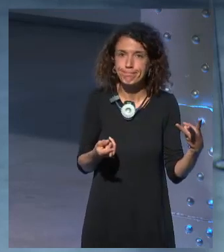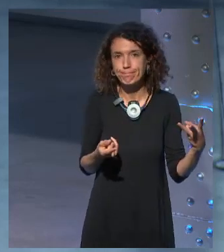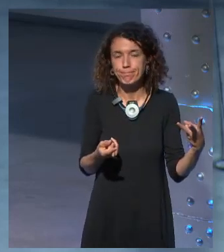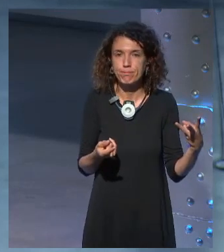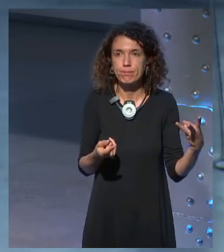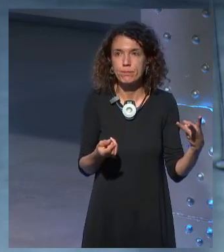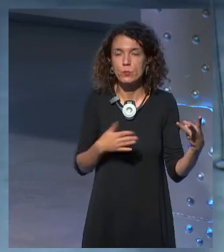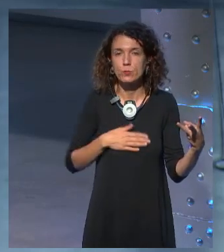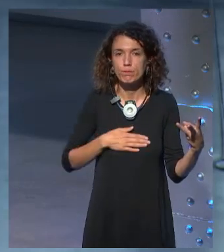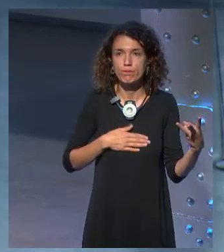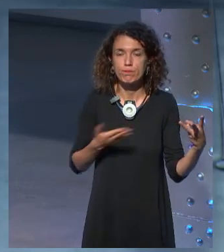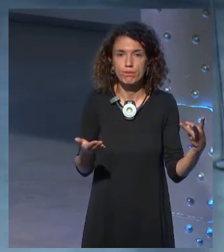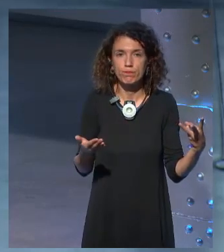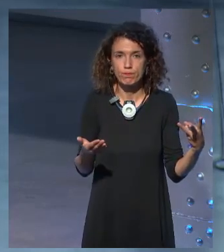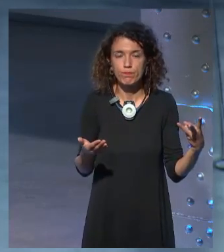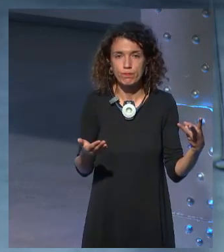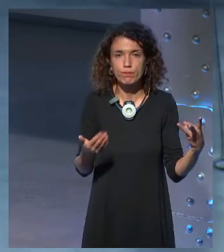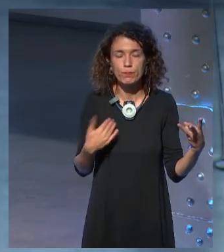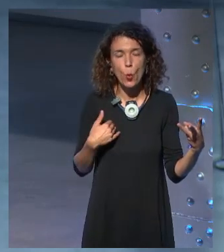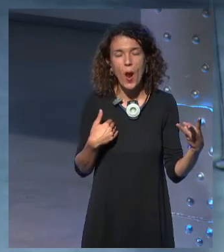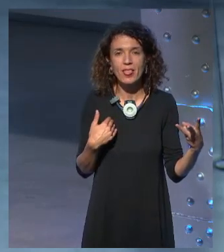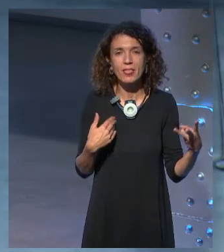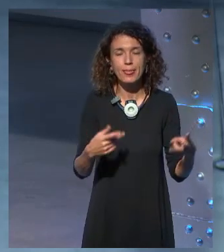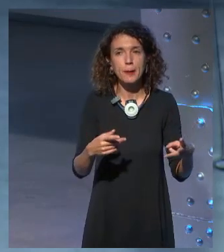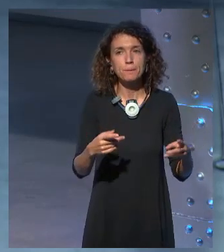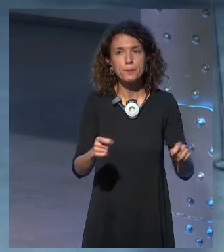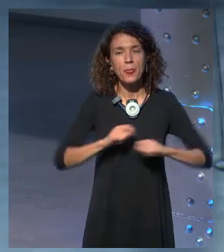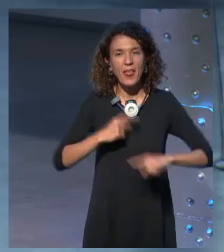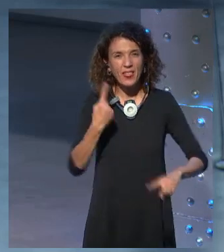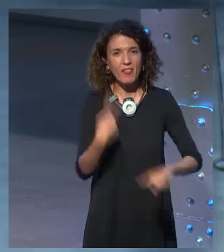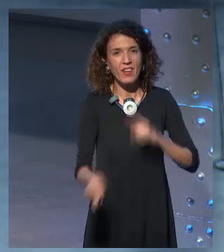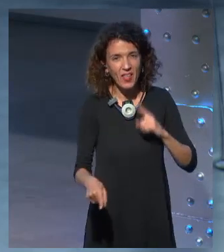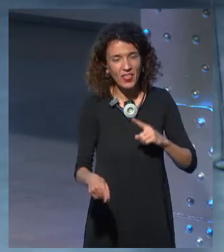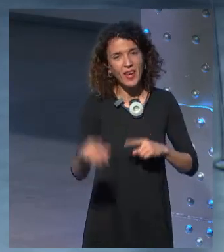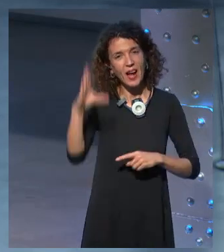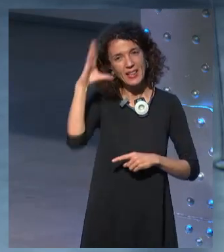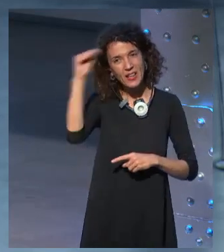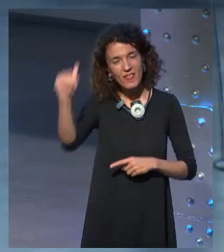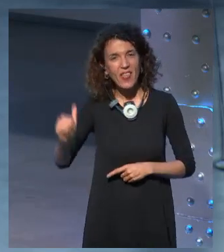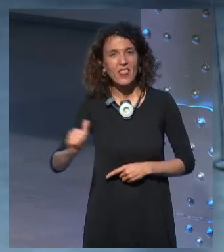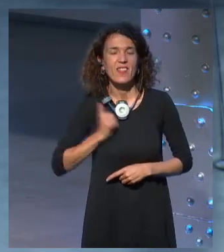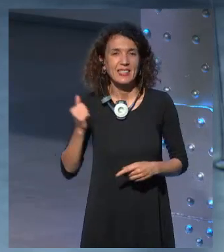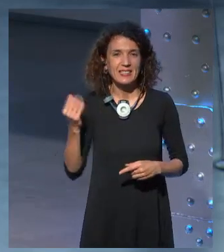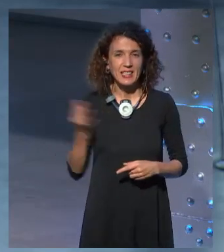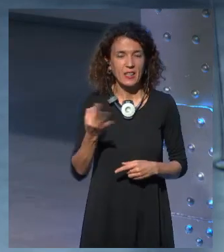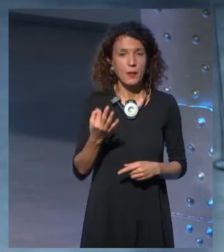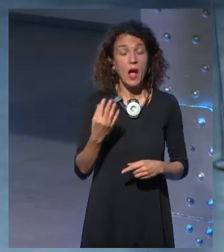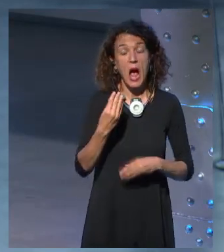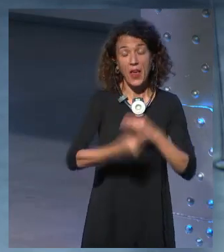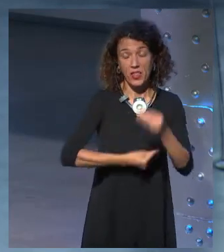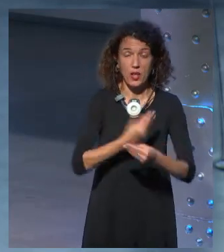distinctive about the shift in artificial intelligence and its role in making the world smarter is that it really is